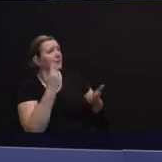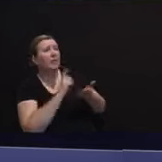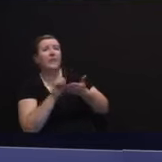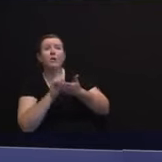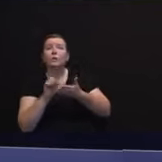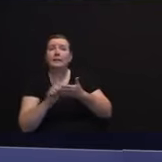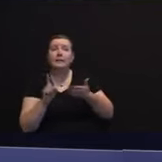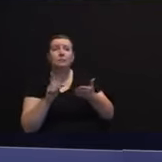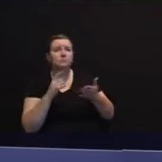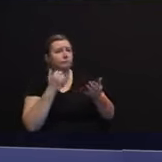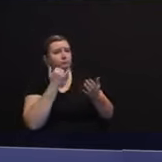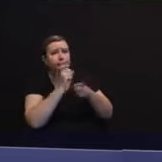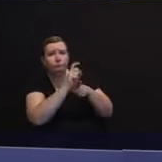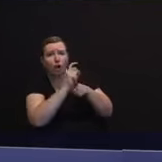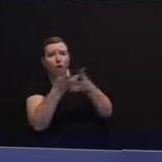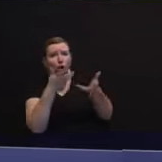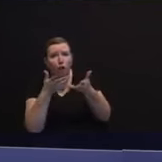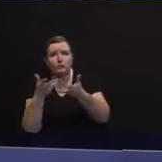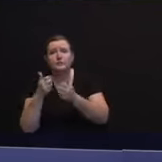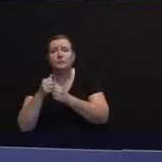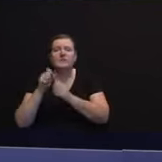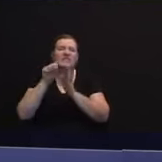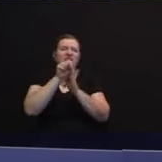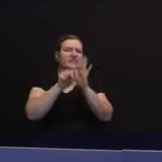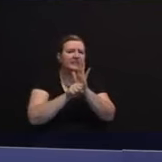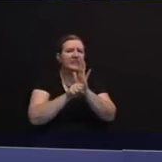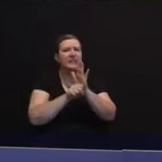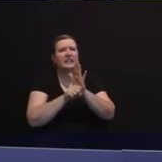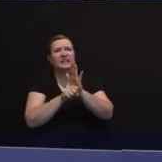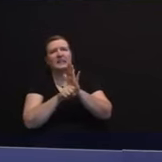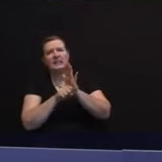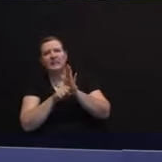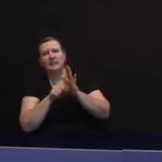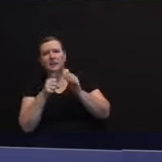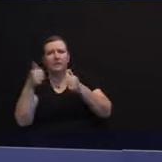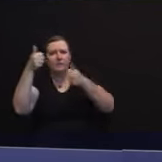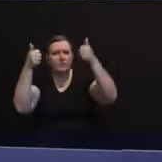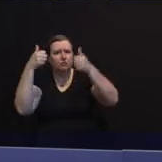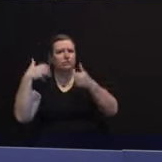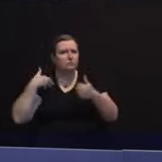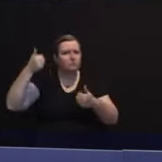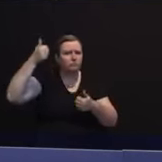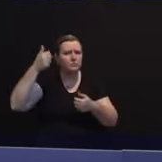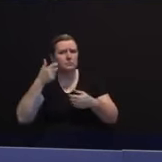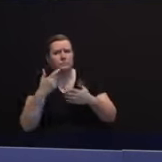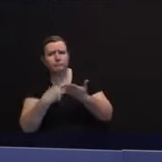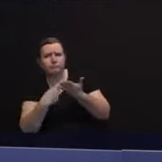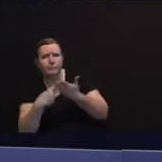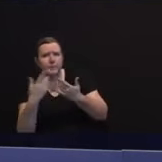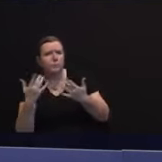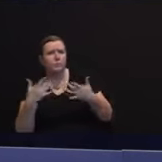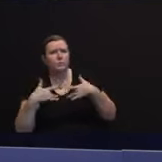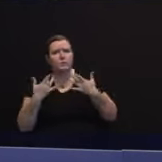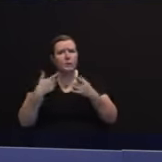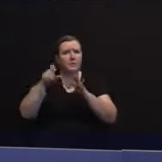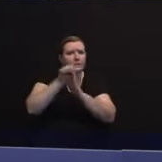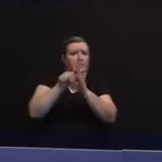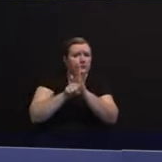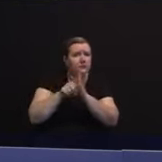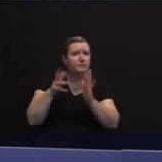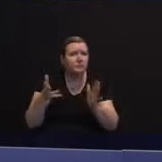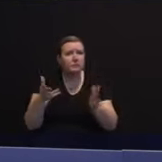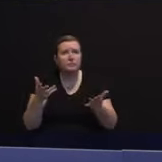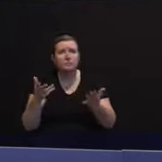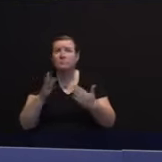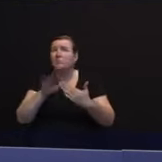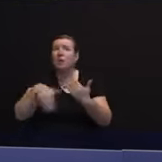health officials to discuss the COVID-19 situation in our states. And we are all dealing with the same issues.